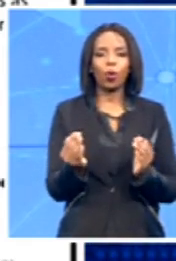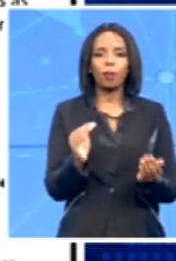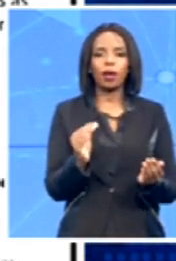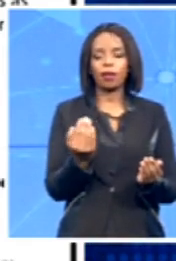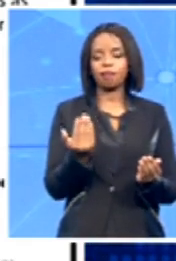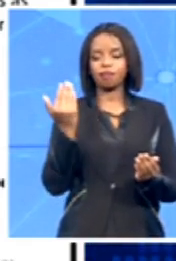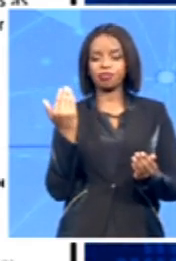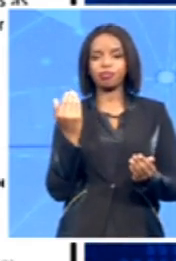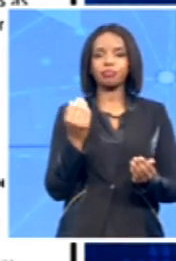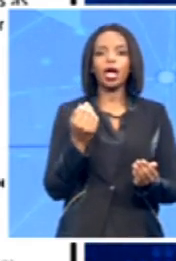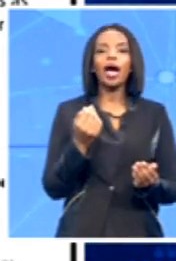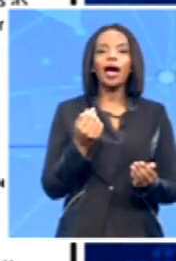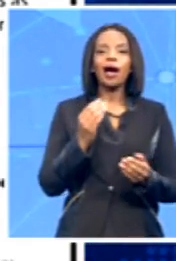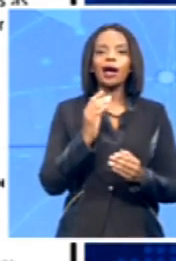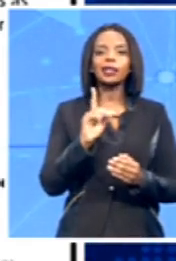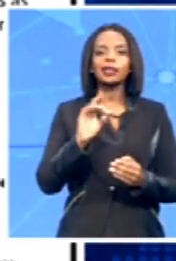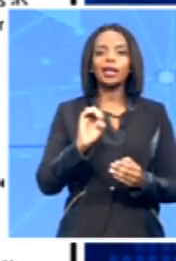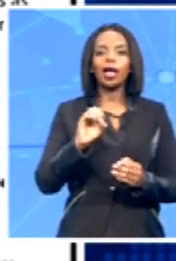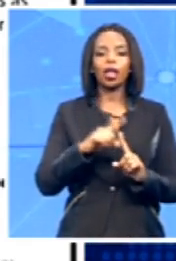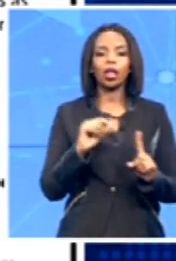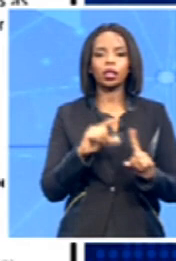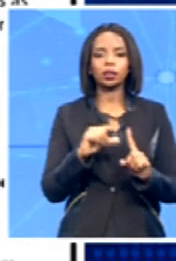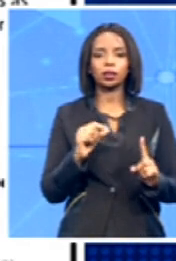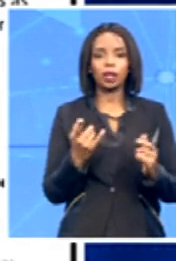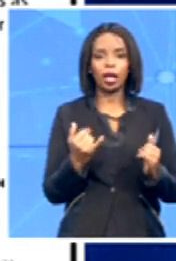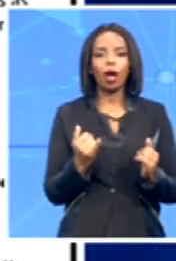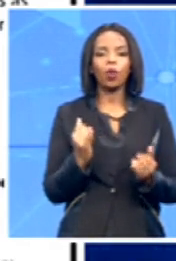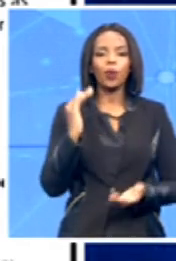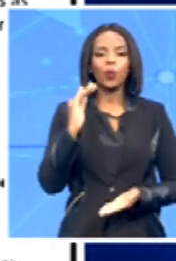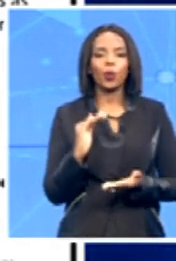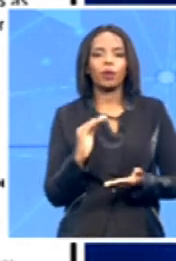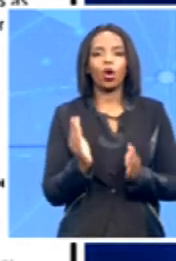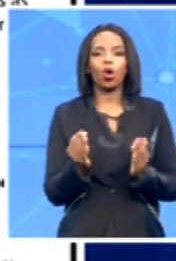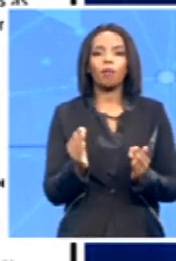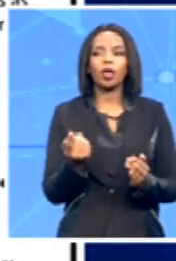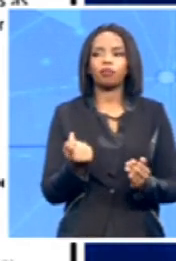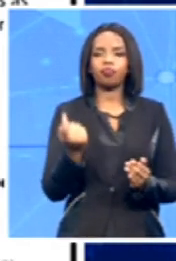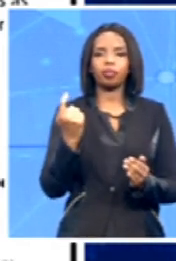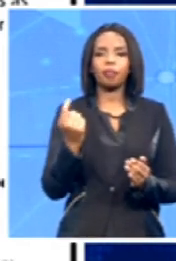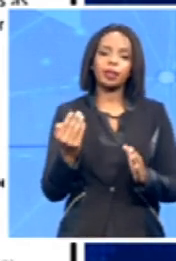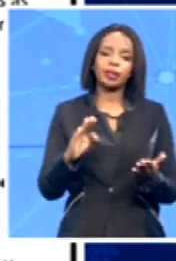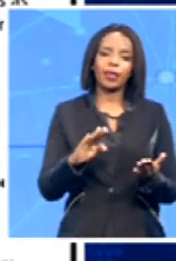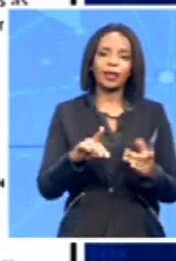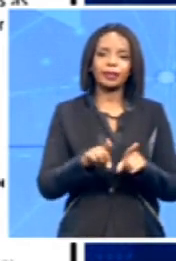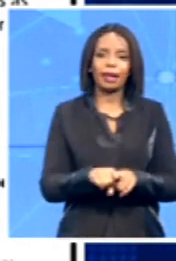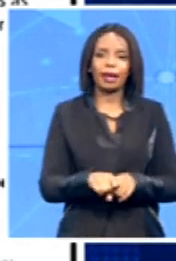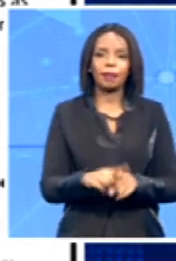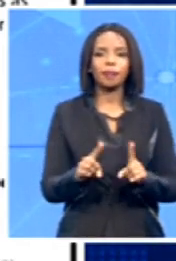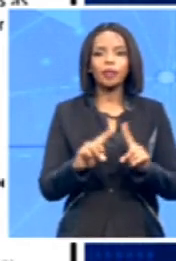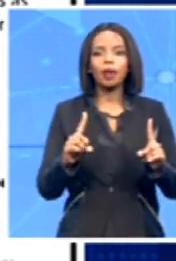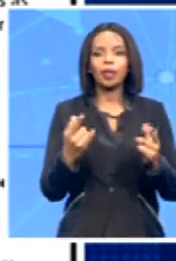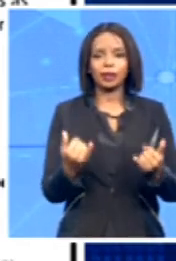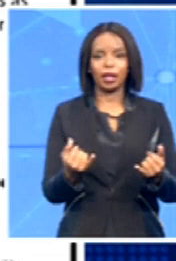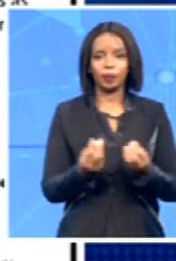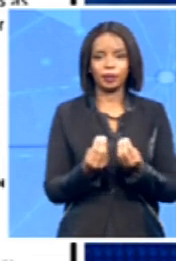to the third wave peak. And obviously, there is now some data to suggest that Omicron may be less severe than